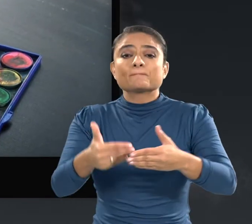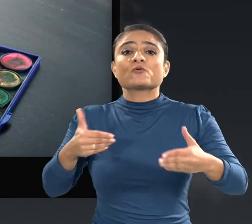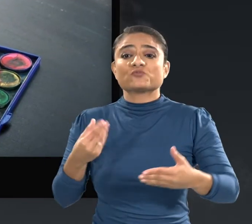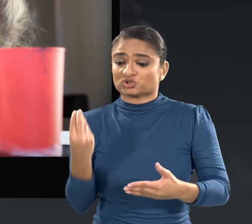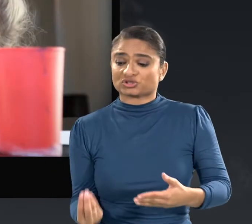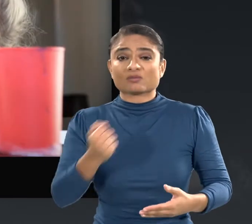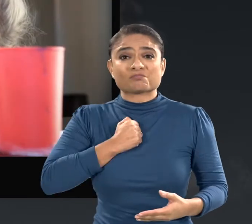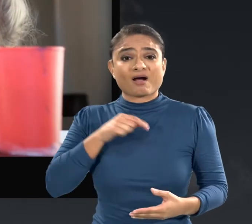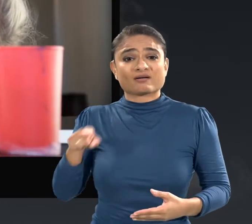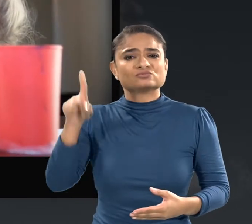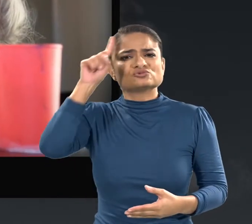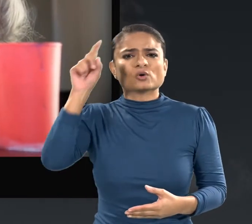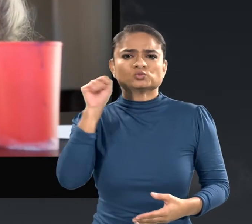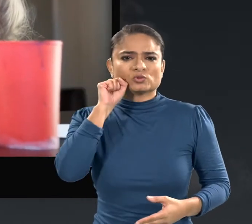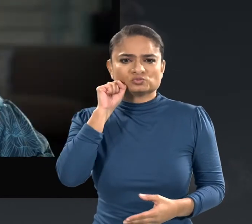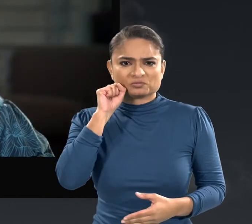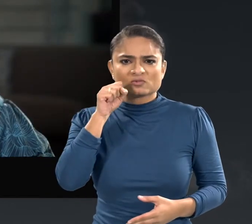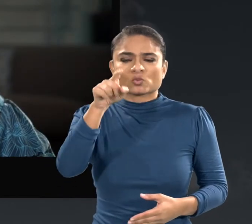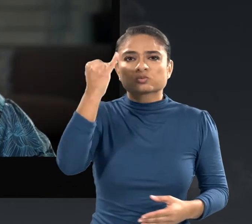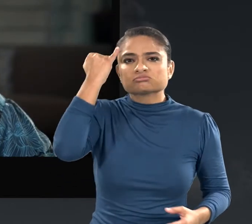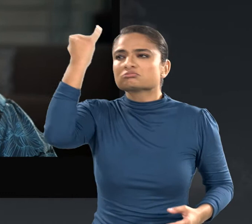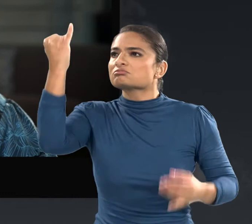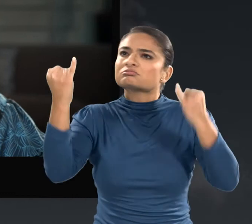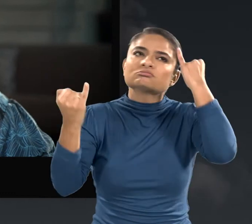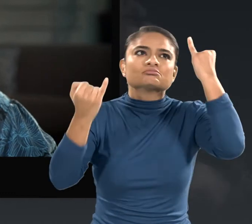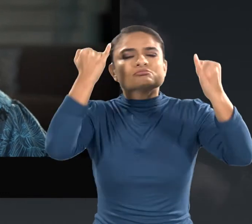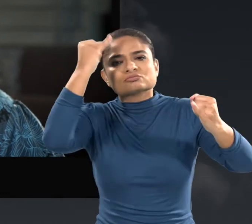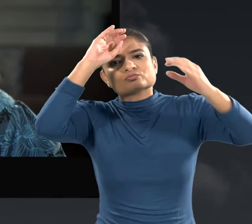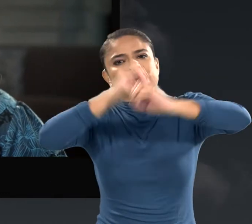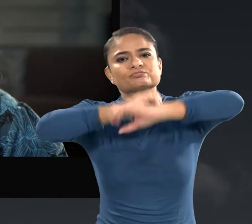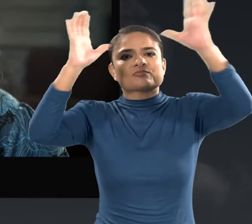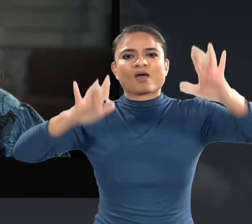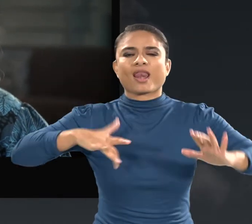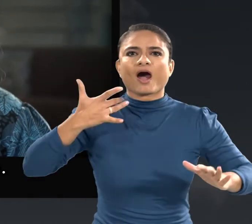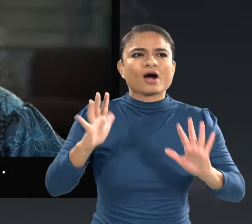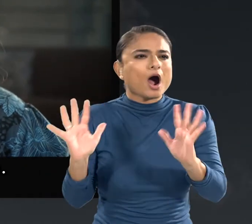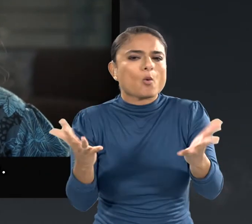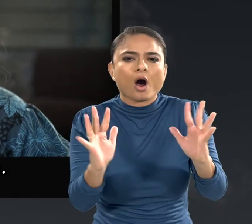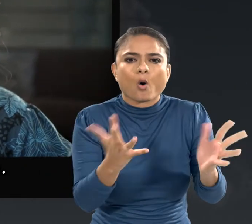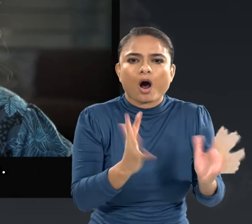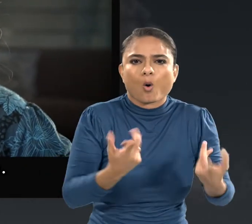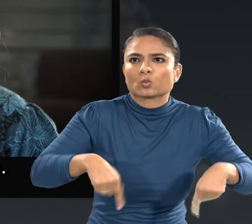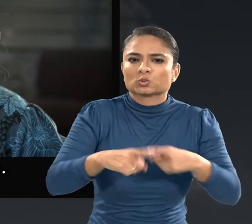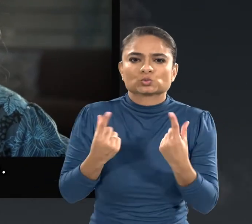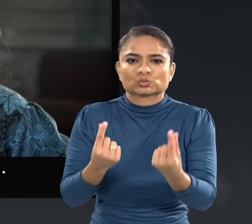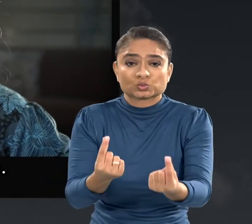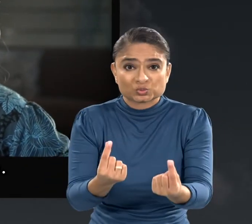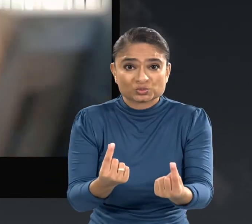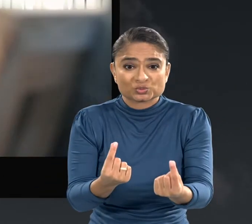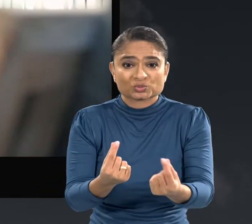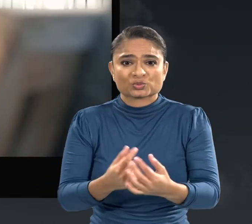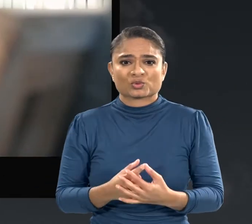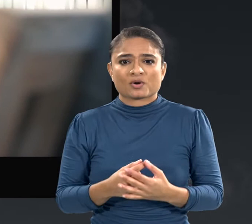Before we had a child with Down syndrome, you have a lot of ideals and dreams for your life about how you think things would